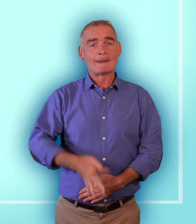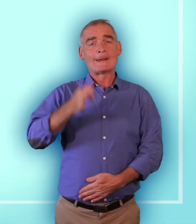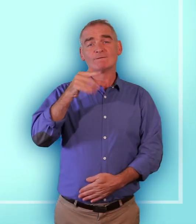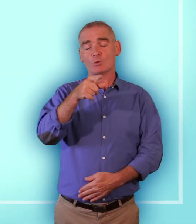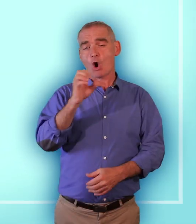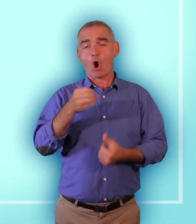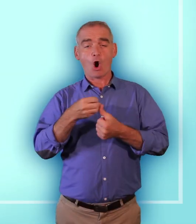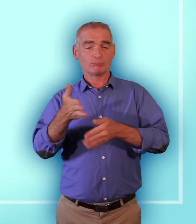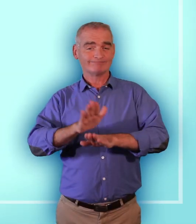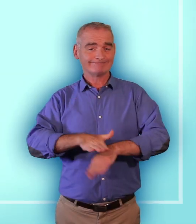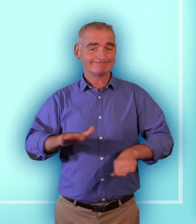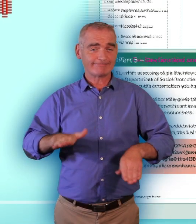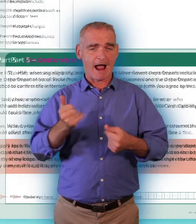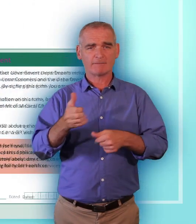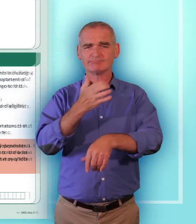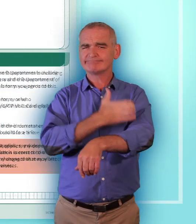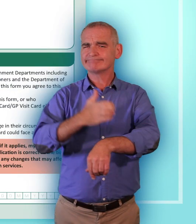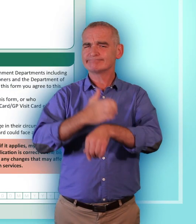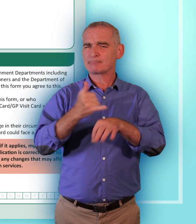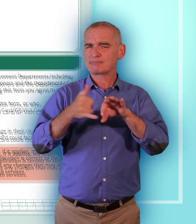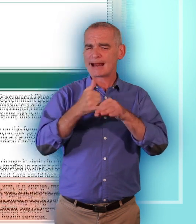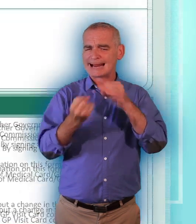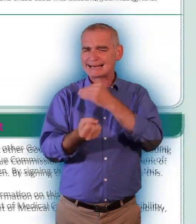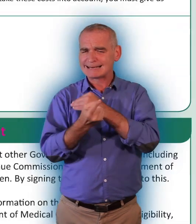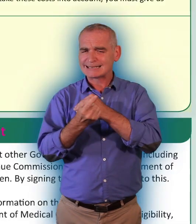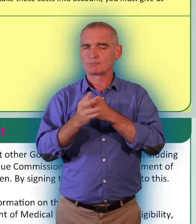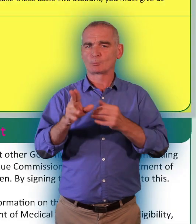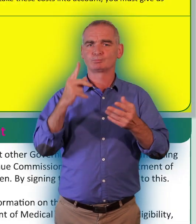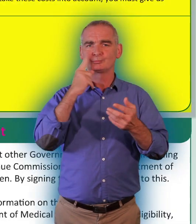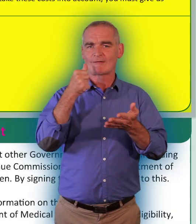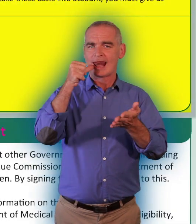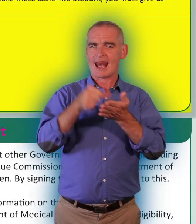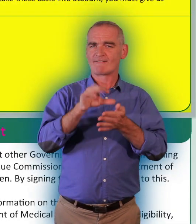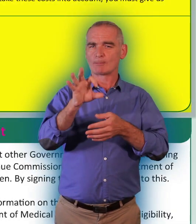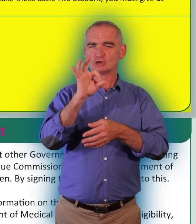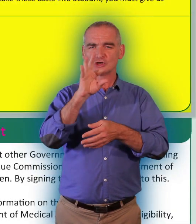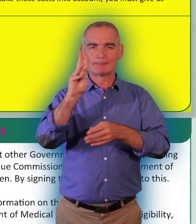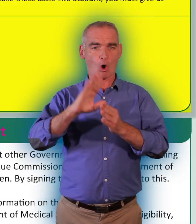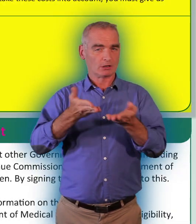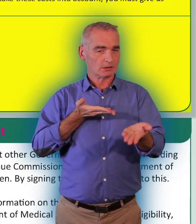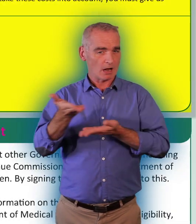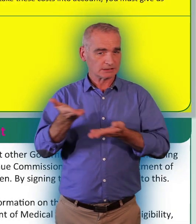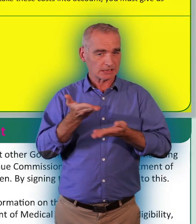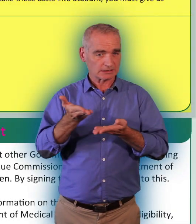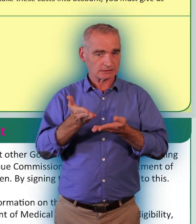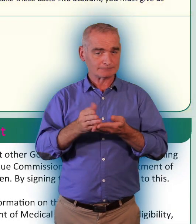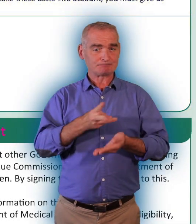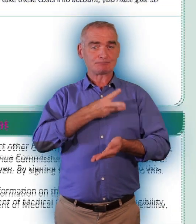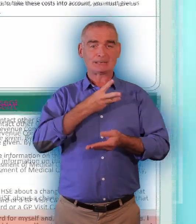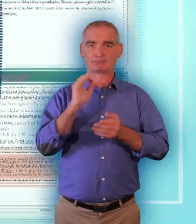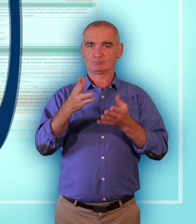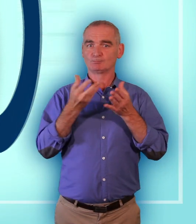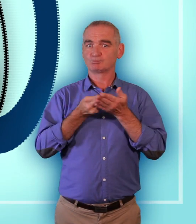If you or any of your dependents have ongoing medical issues, you should include a letter or report from your GP or consultant.